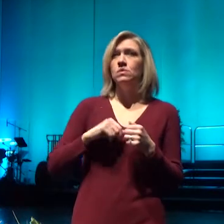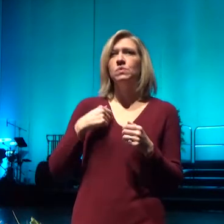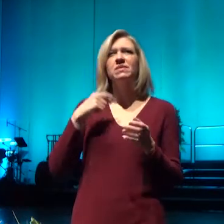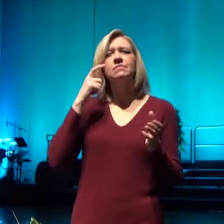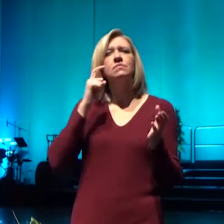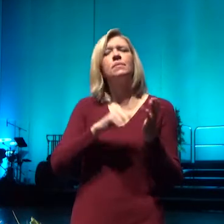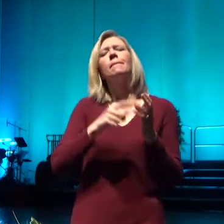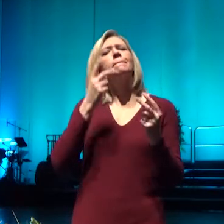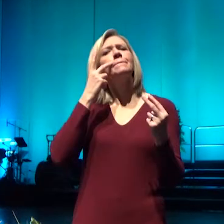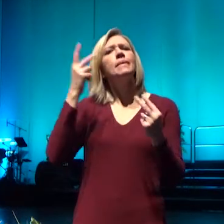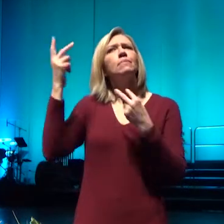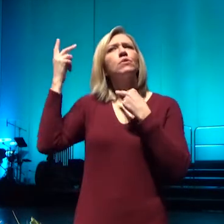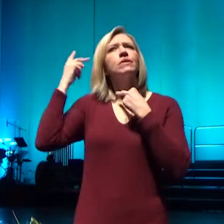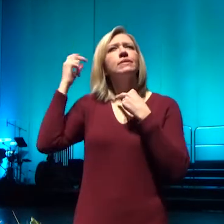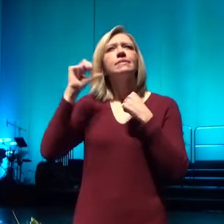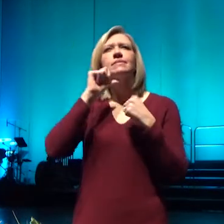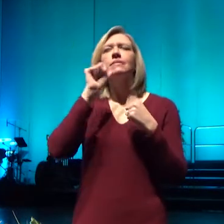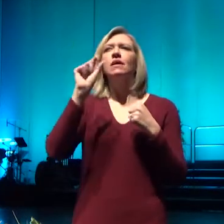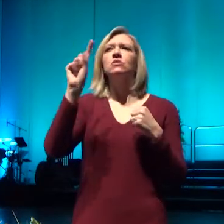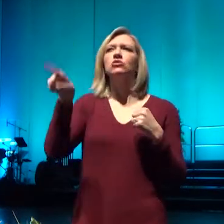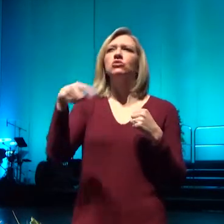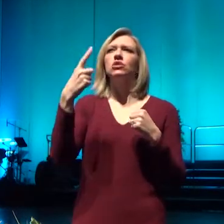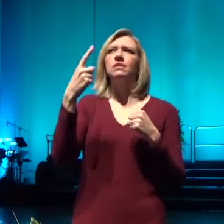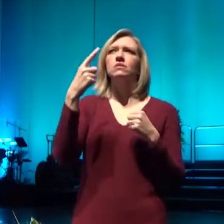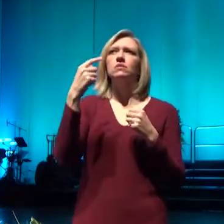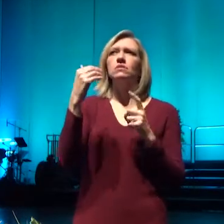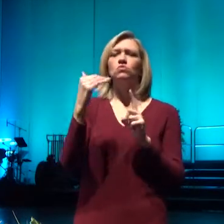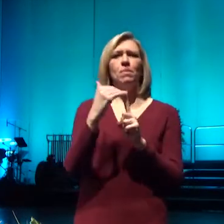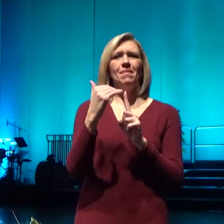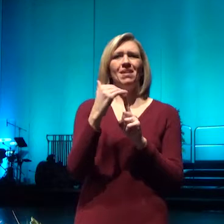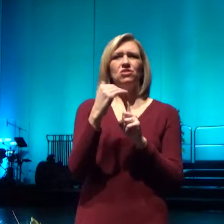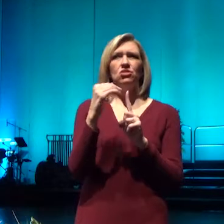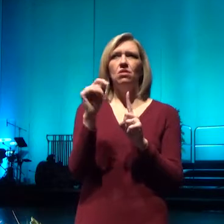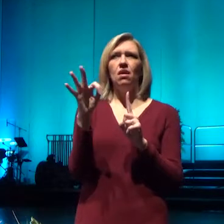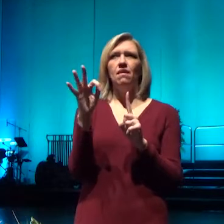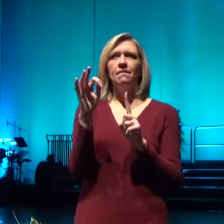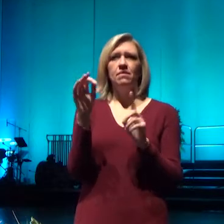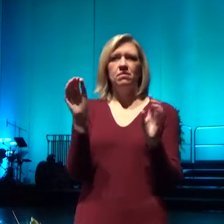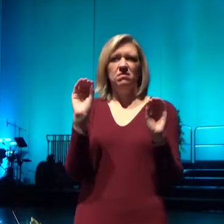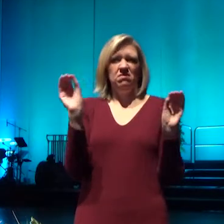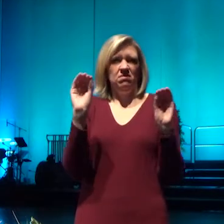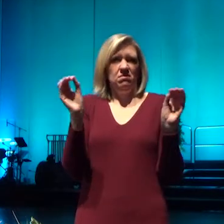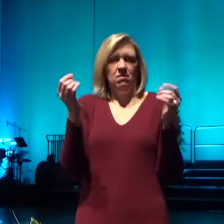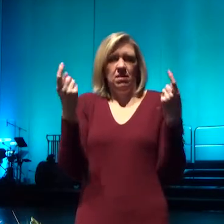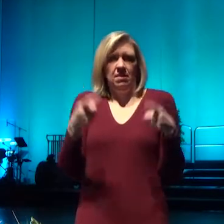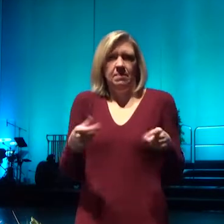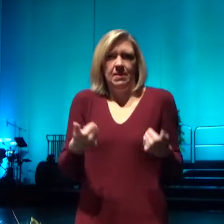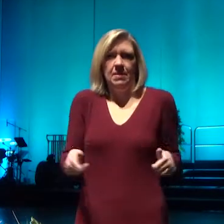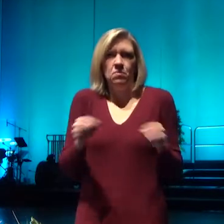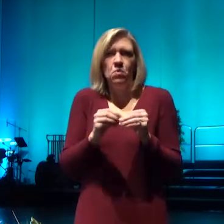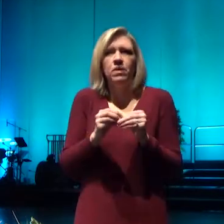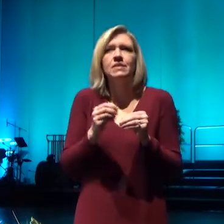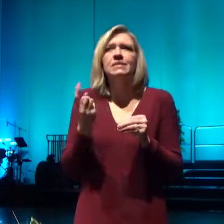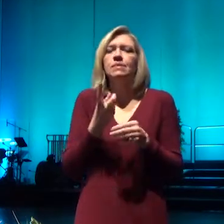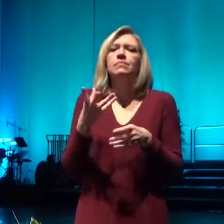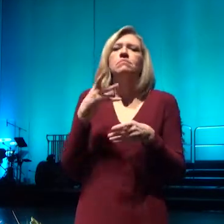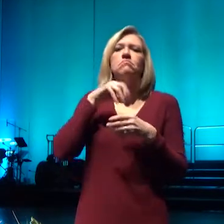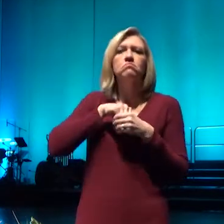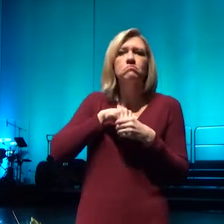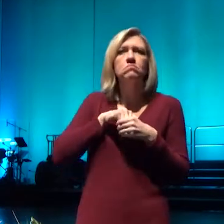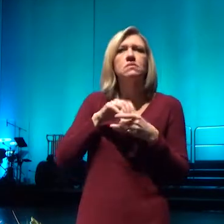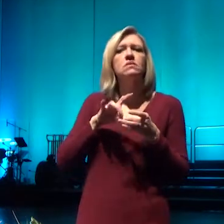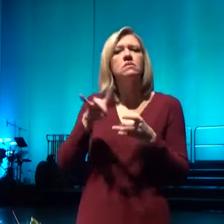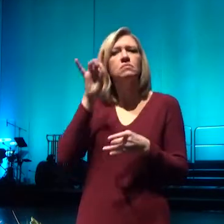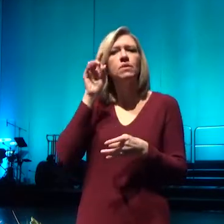that memory isn't just a reminder of what is no longer. It's something that contains the spirit of something